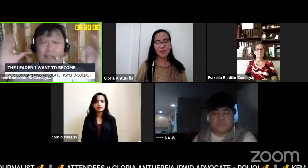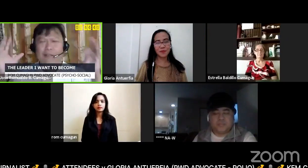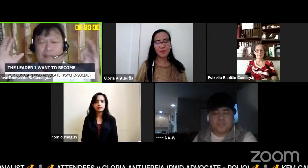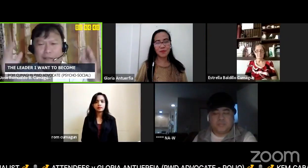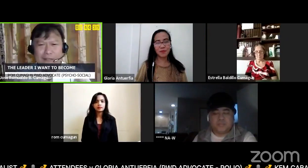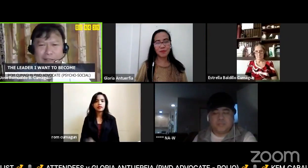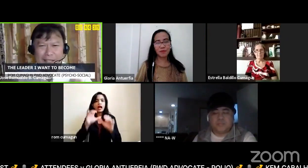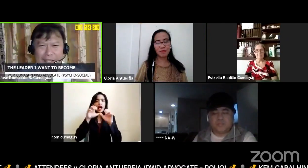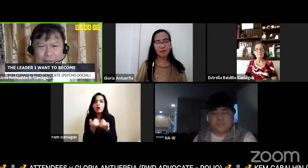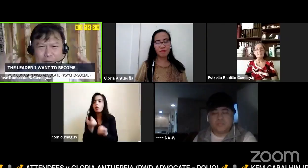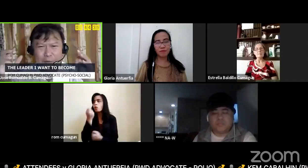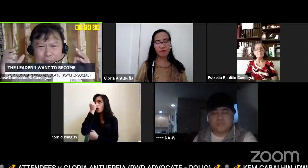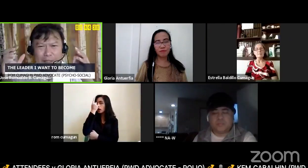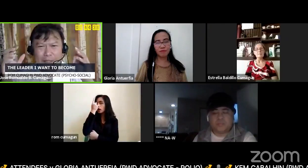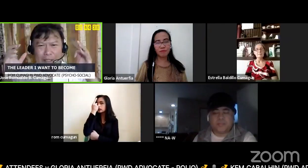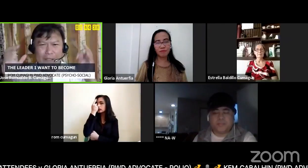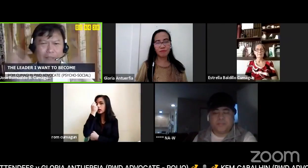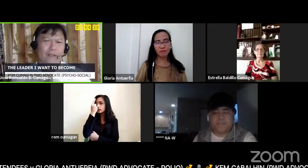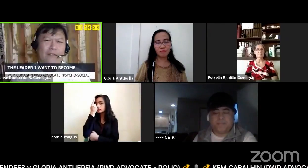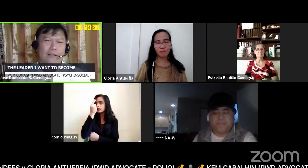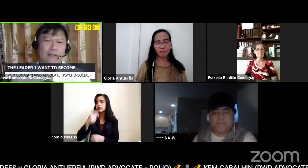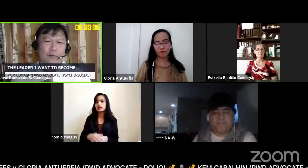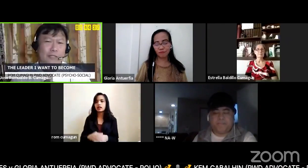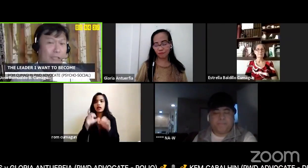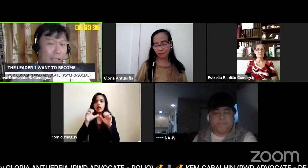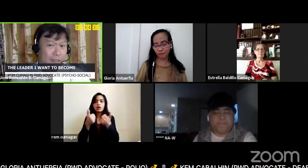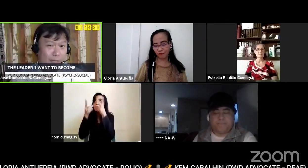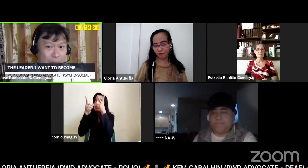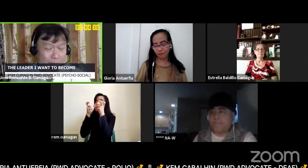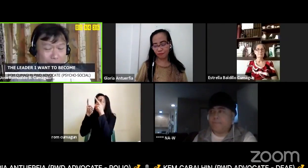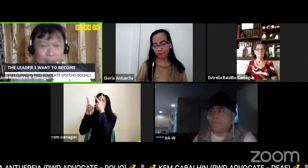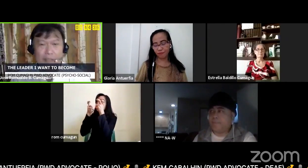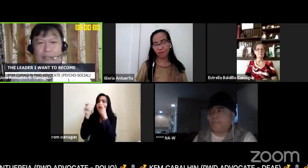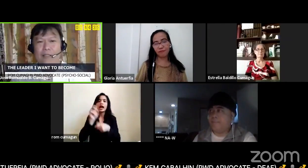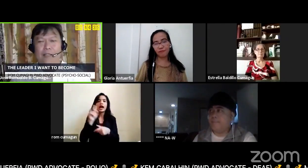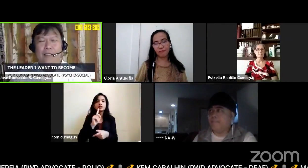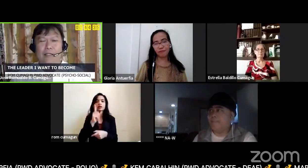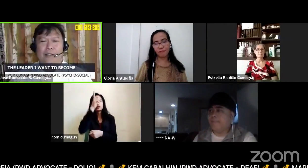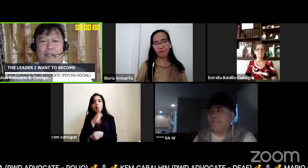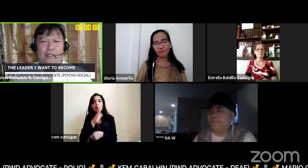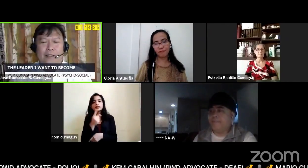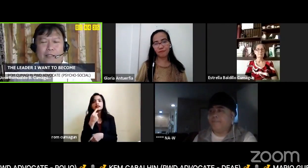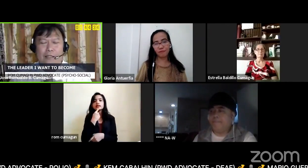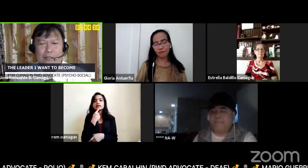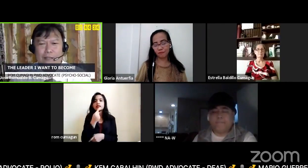to understand and to hear what God may be